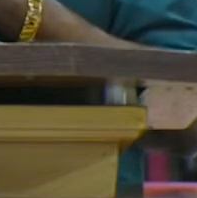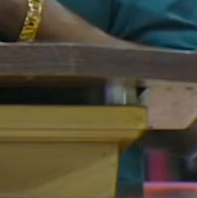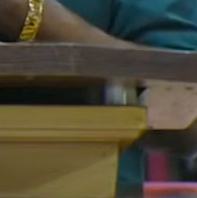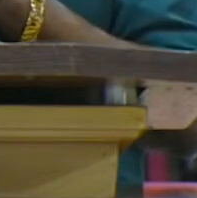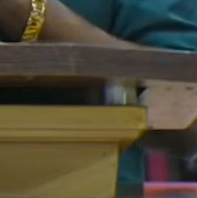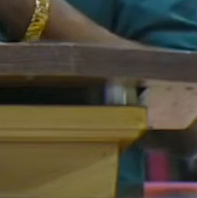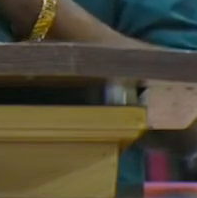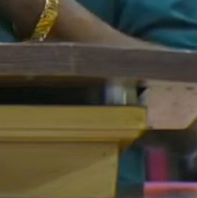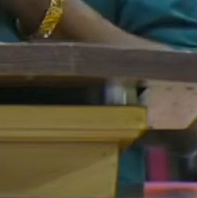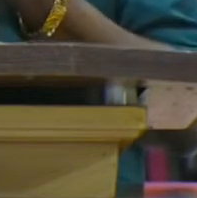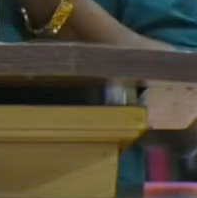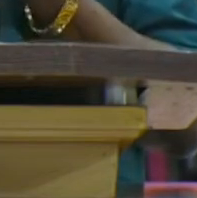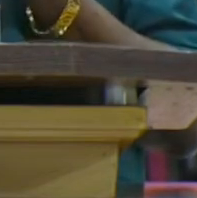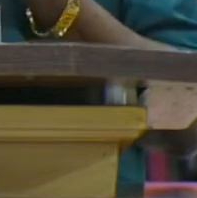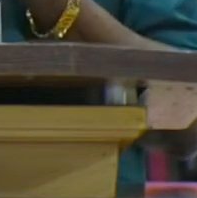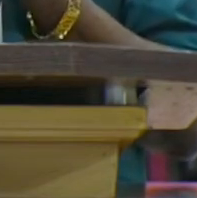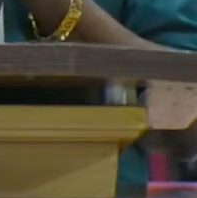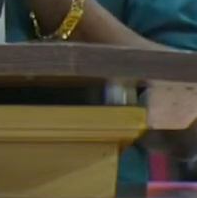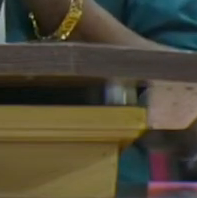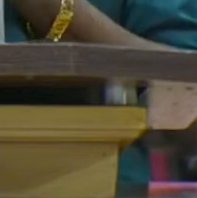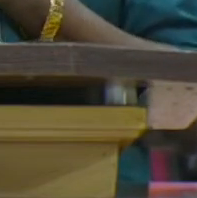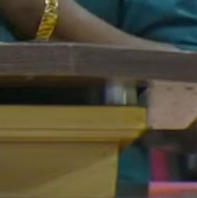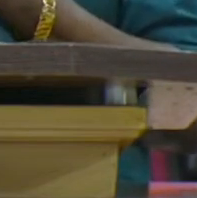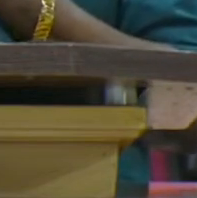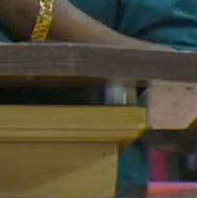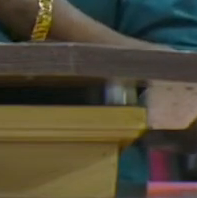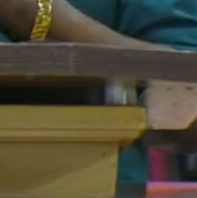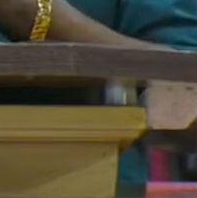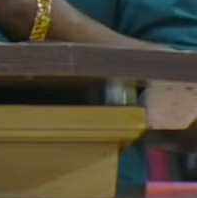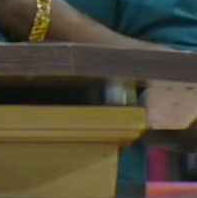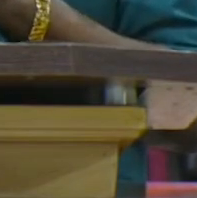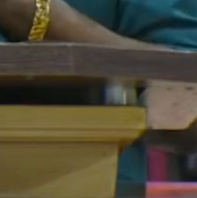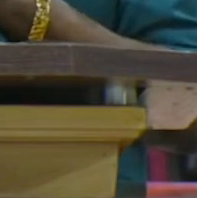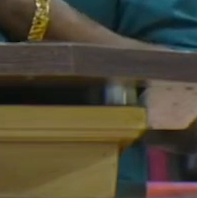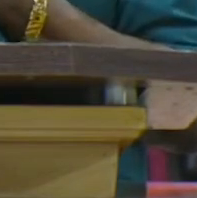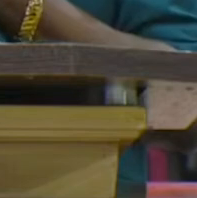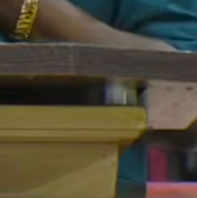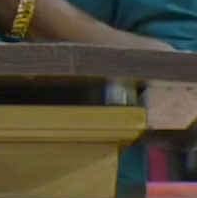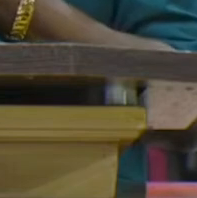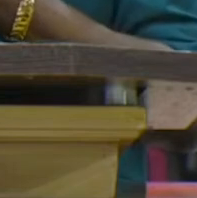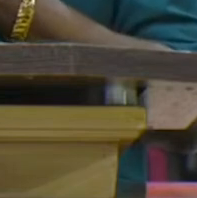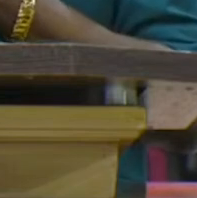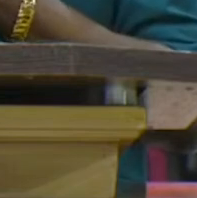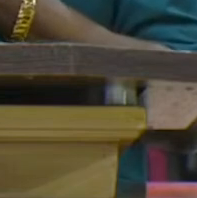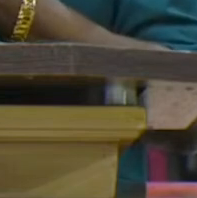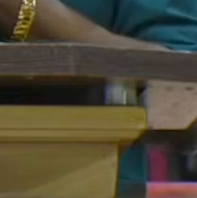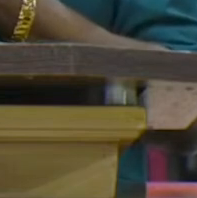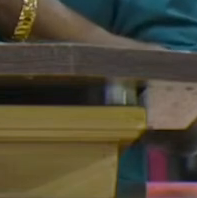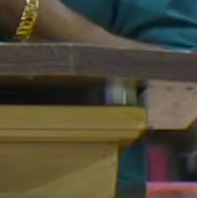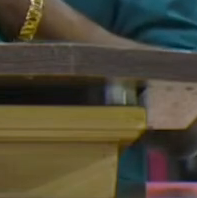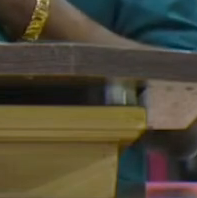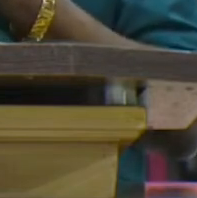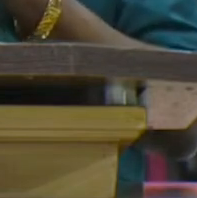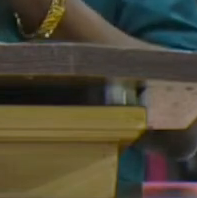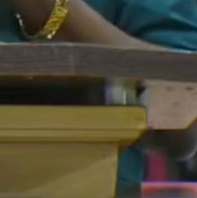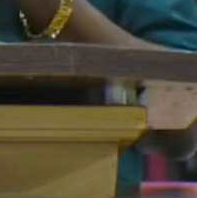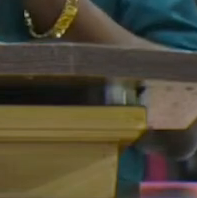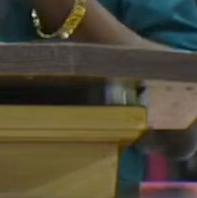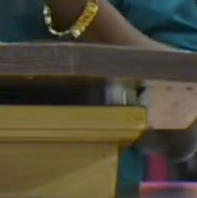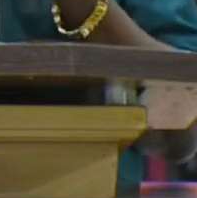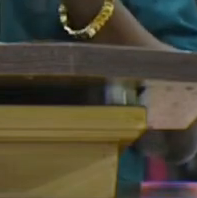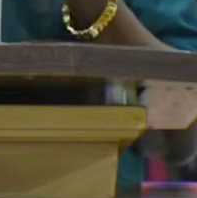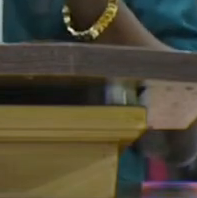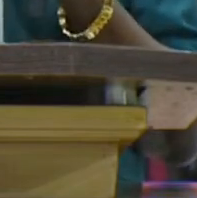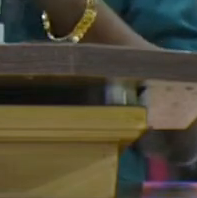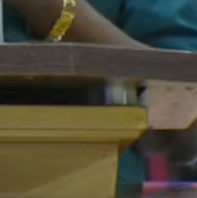name. Your address, your prayer request, and then pass it on to the counselors